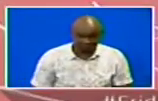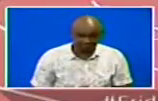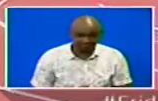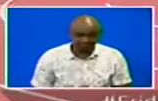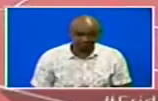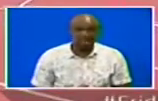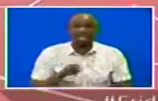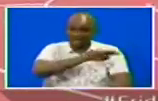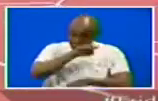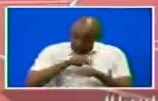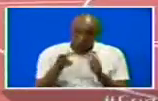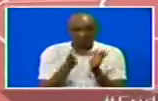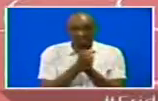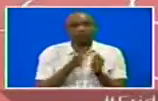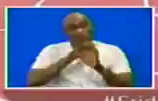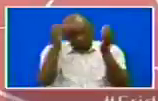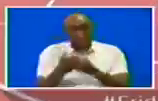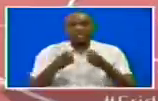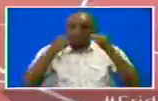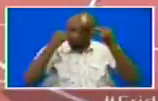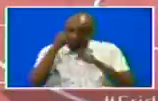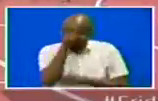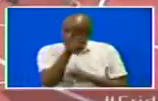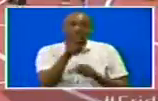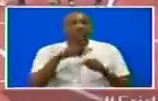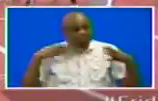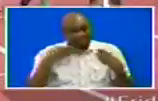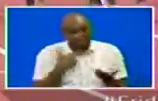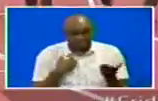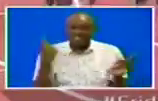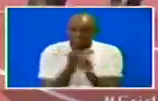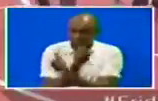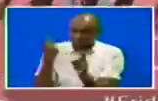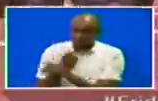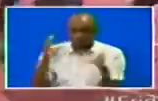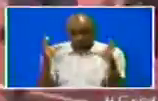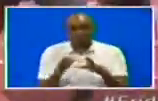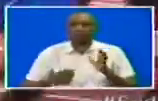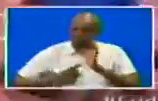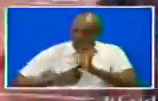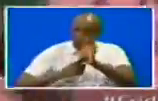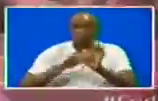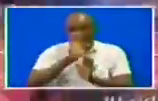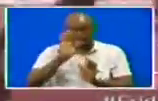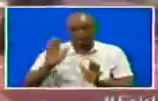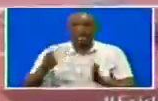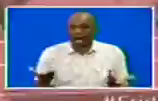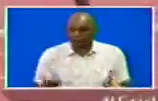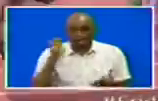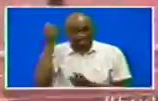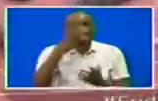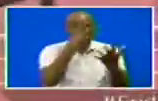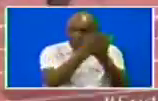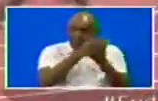With the national trials for the World Championships on site, it was time for different athletes to bring their best to the table as the Kenya Prison